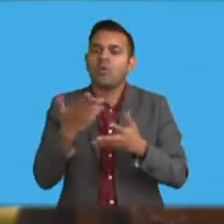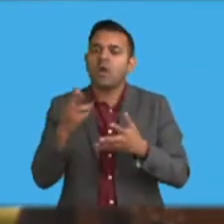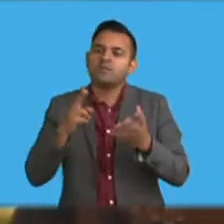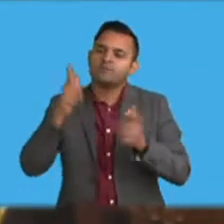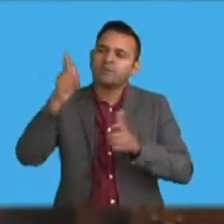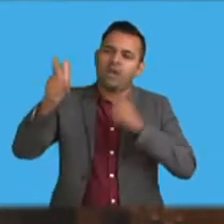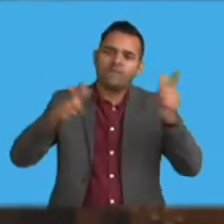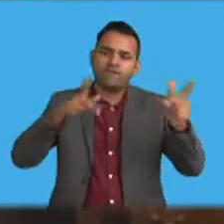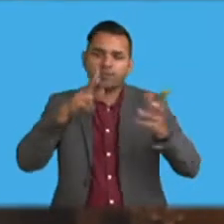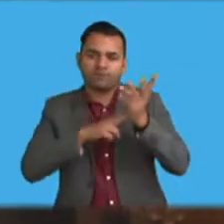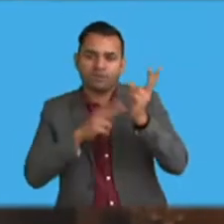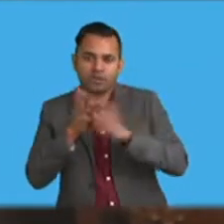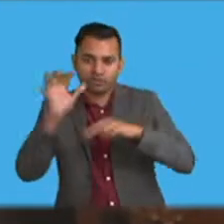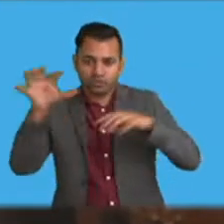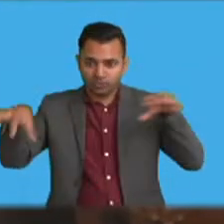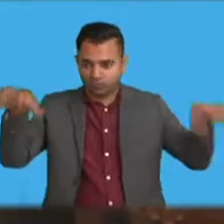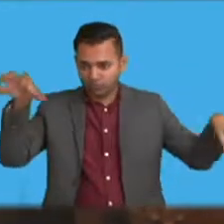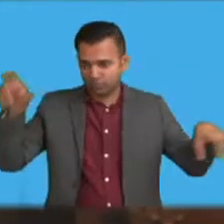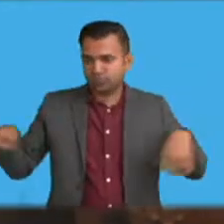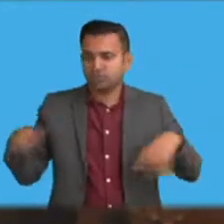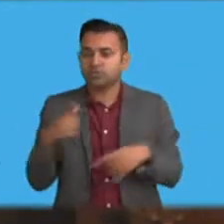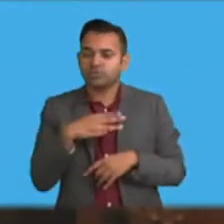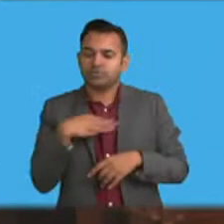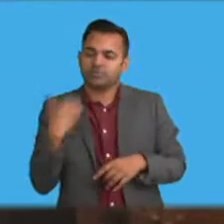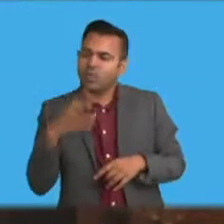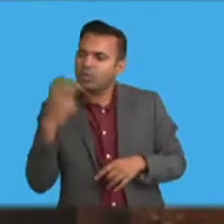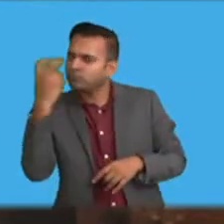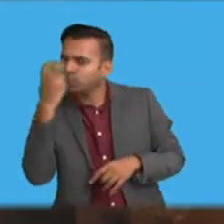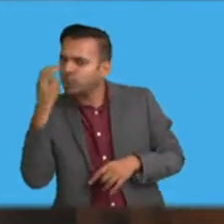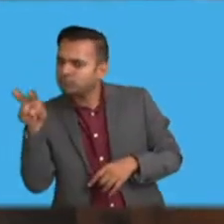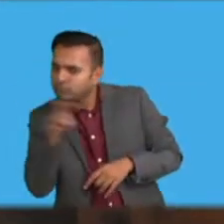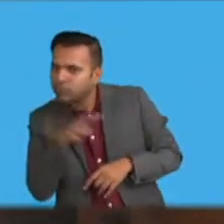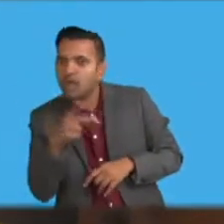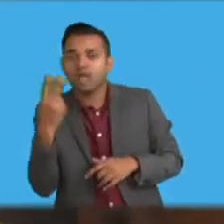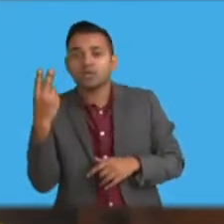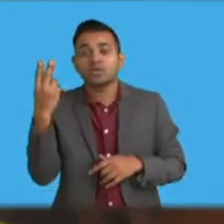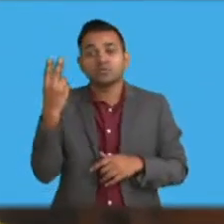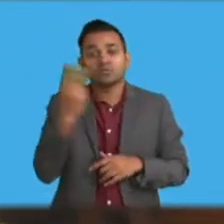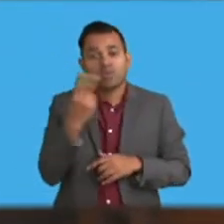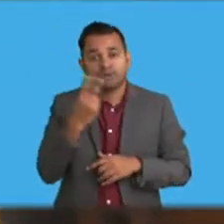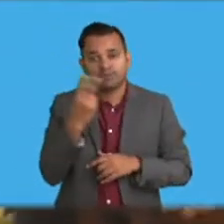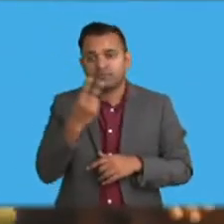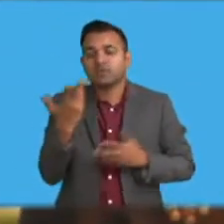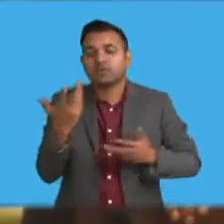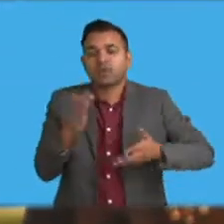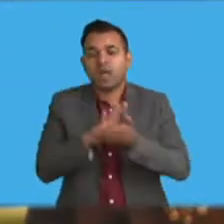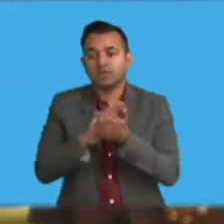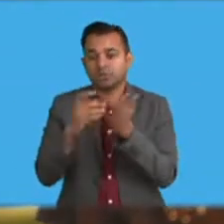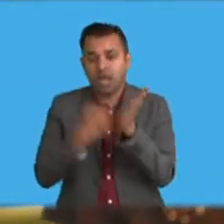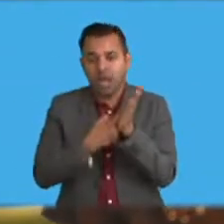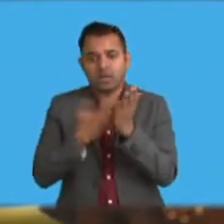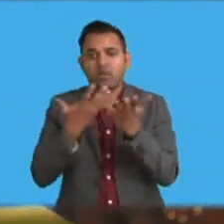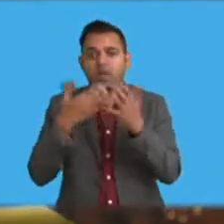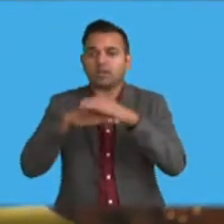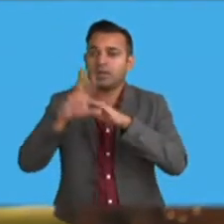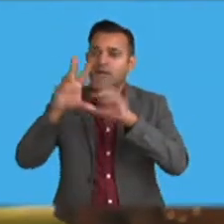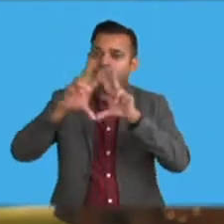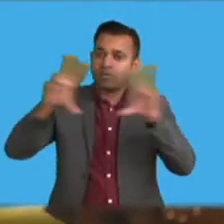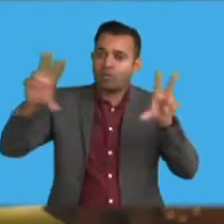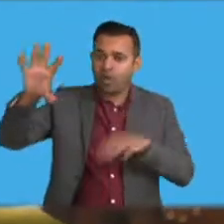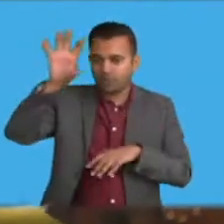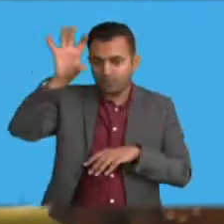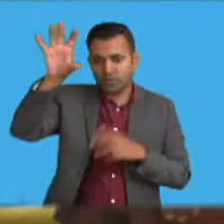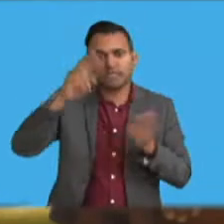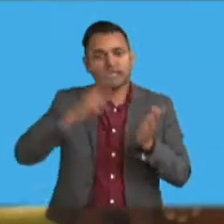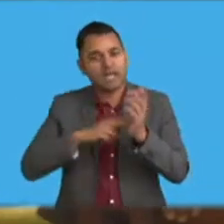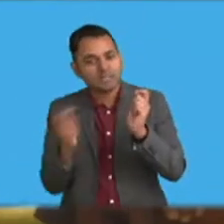completed monitoring of 12 IHRDP projects in the provinces of Vakandrove, Madam Speaker, Naita Asiri, and